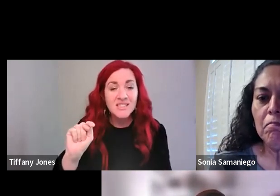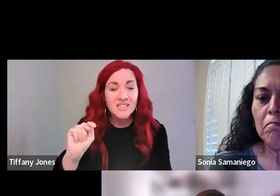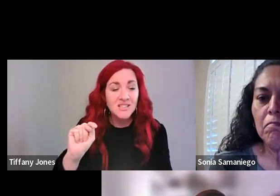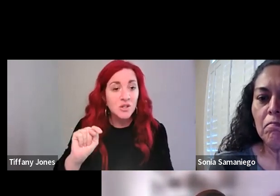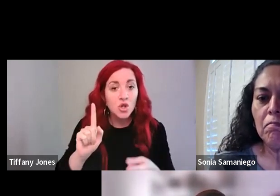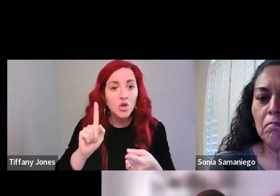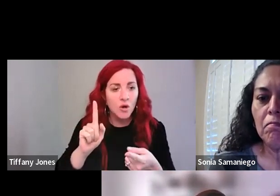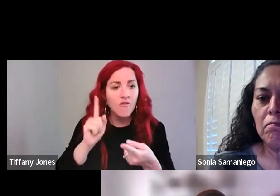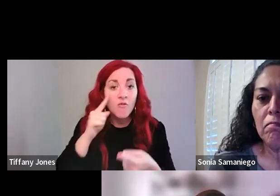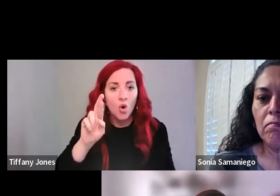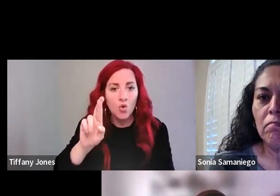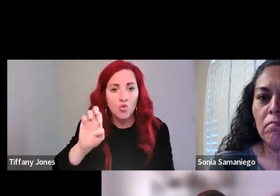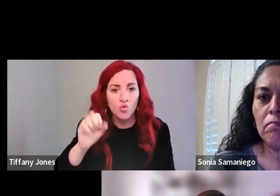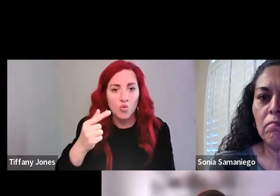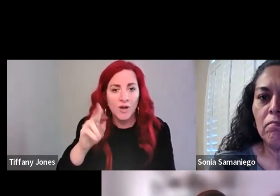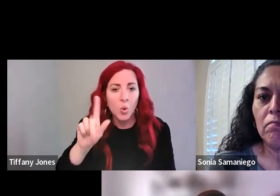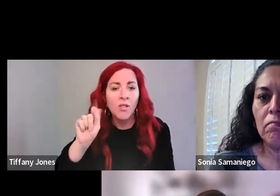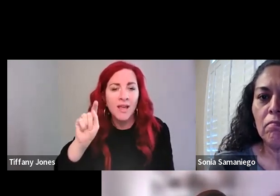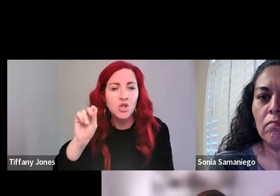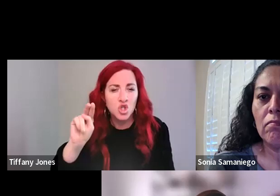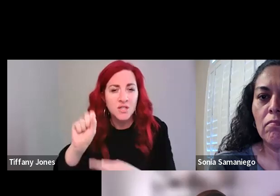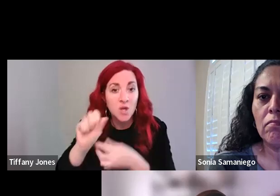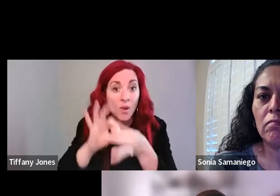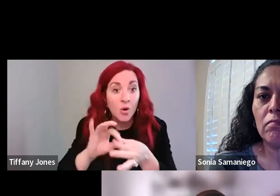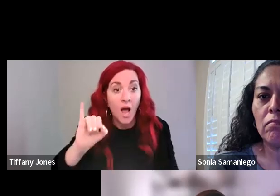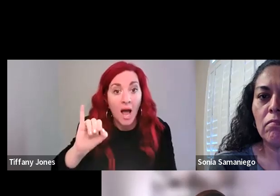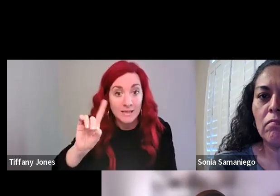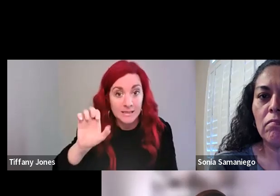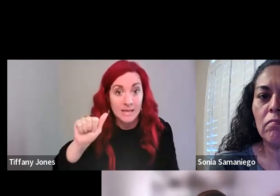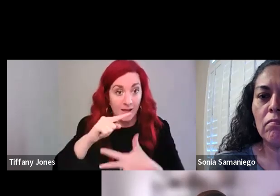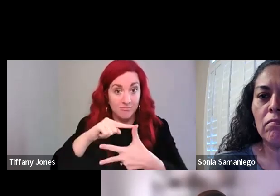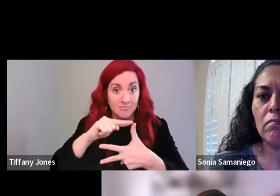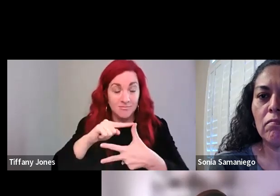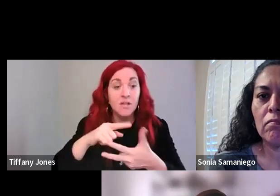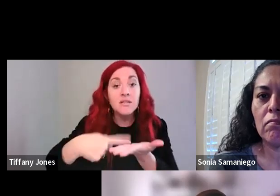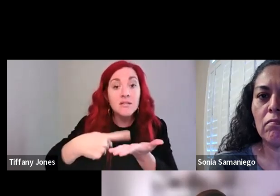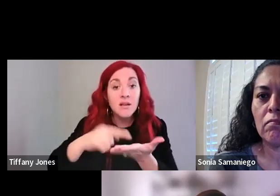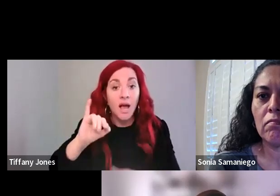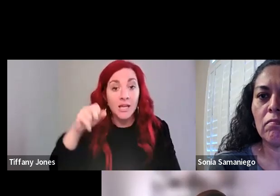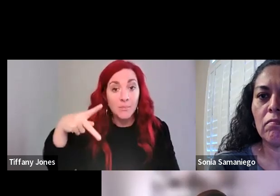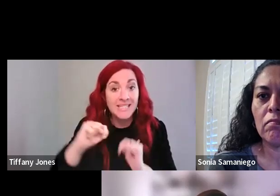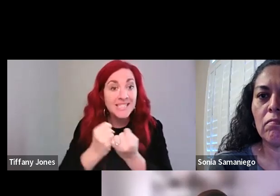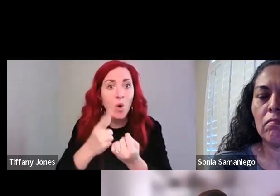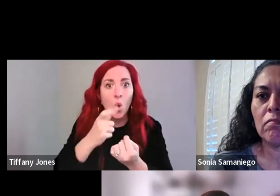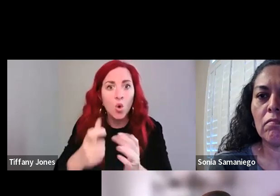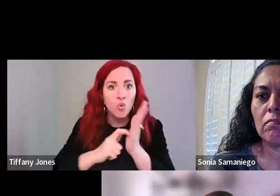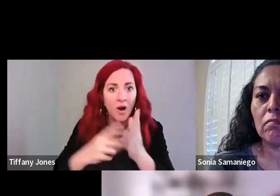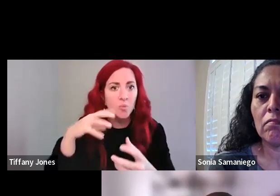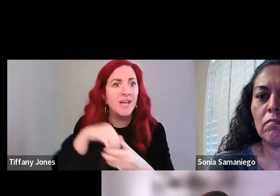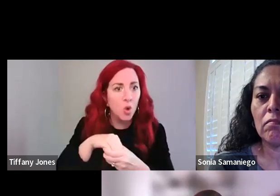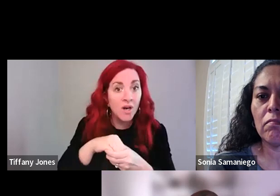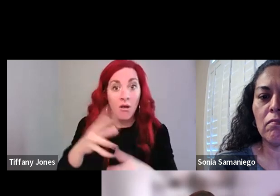the regulations for IDEA, and it talks about the IEP team and who needs to be included. So, you know,